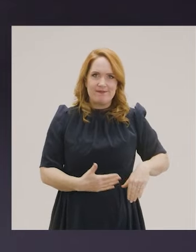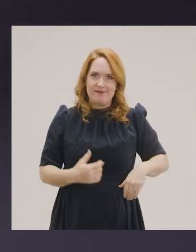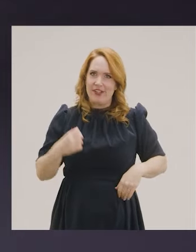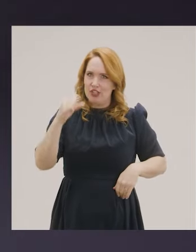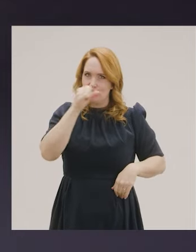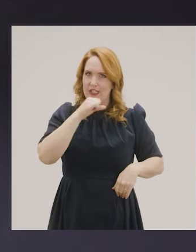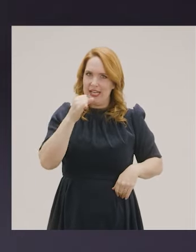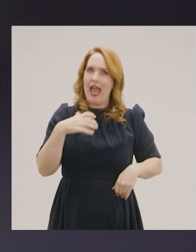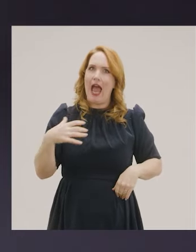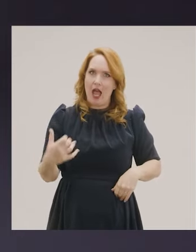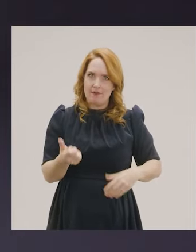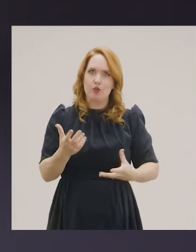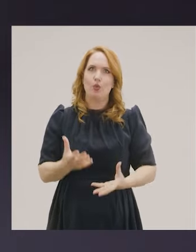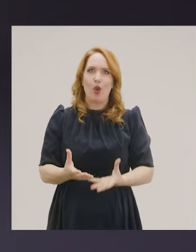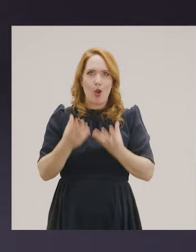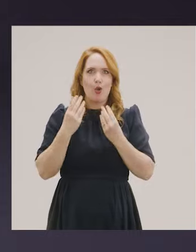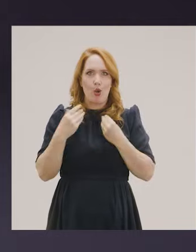we actually have to